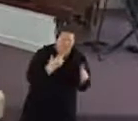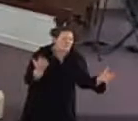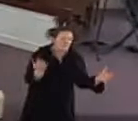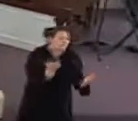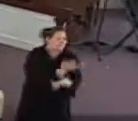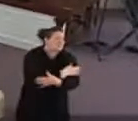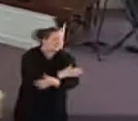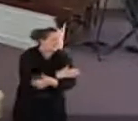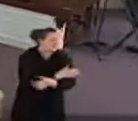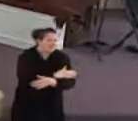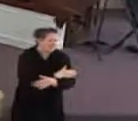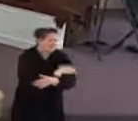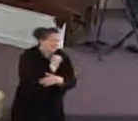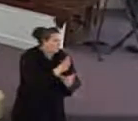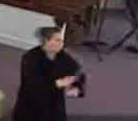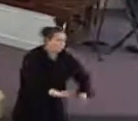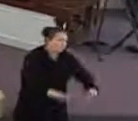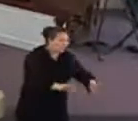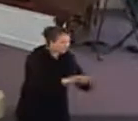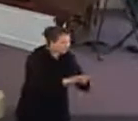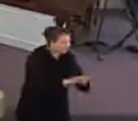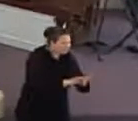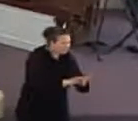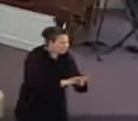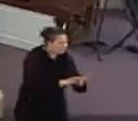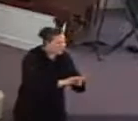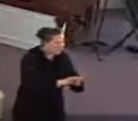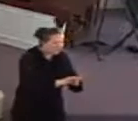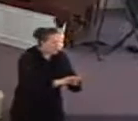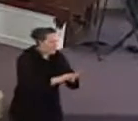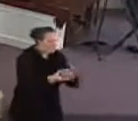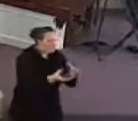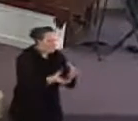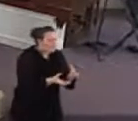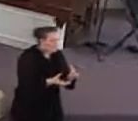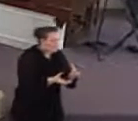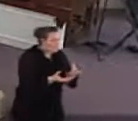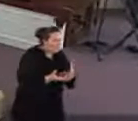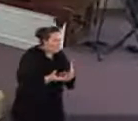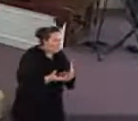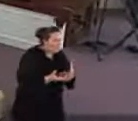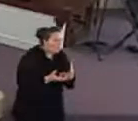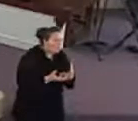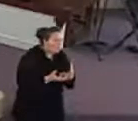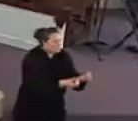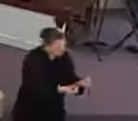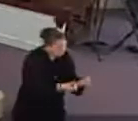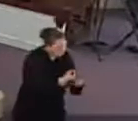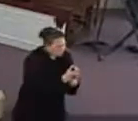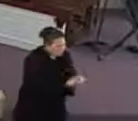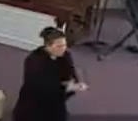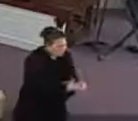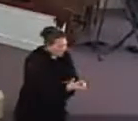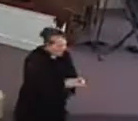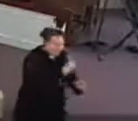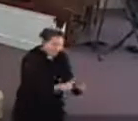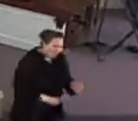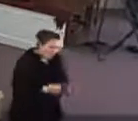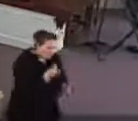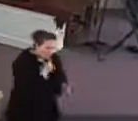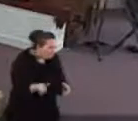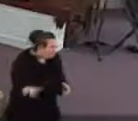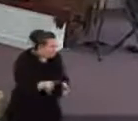it's not what you deserve. It's what I want to bestow on you. And what the Lord is saying to us